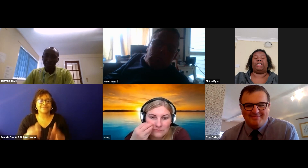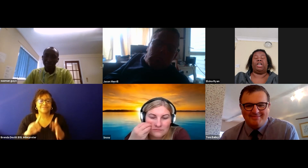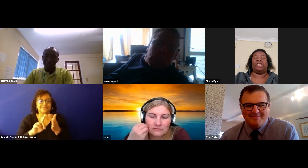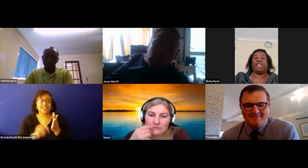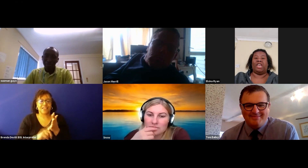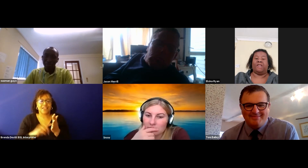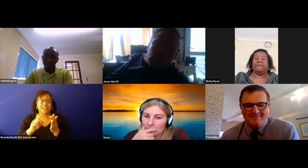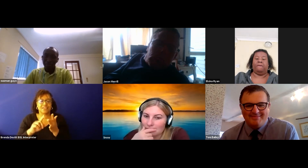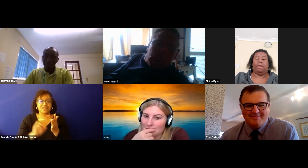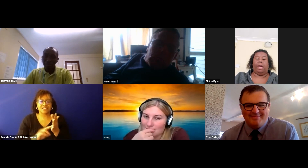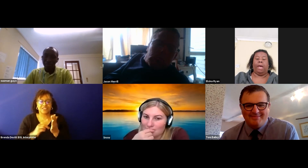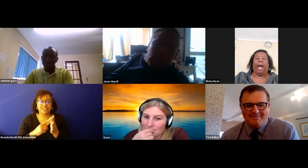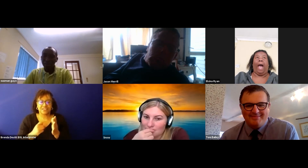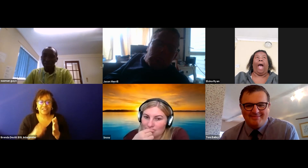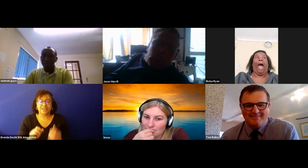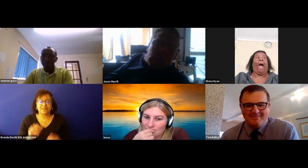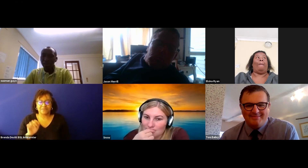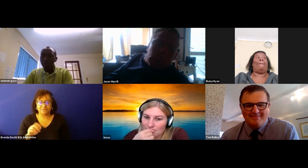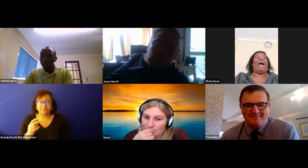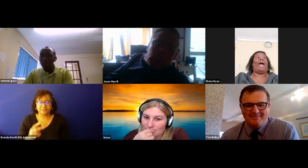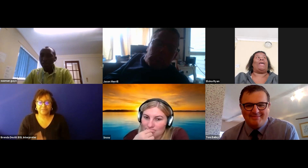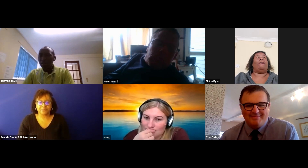with special needs.